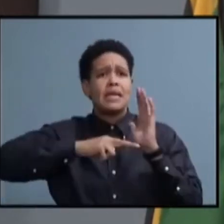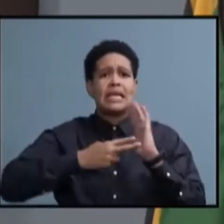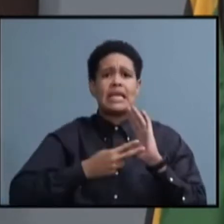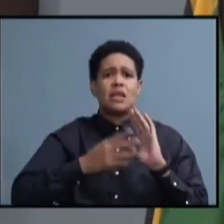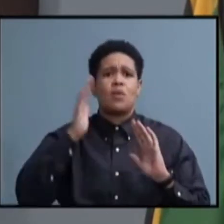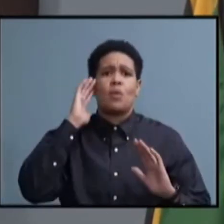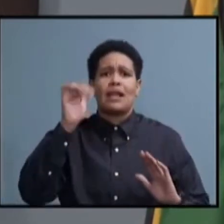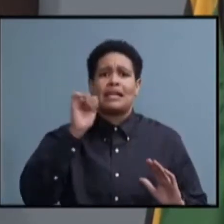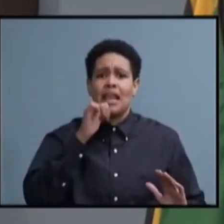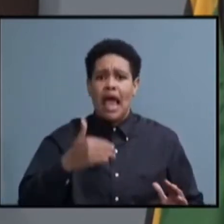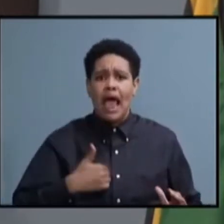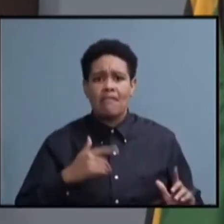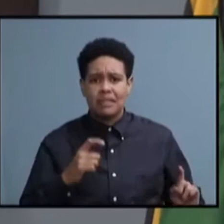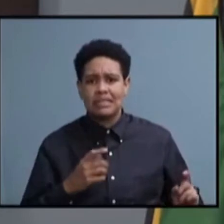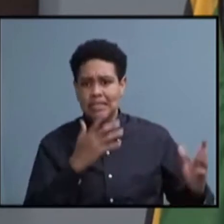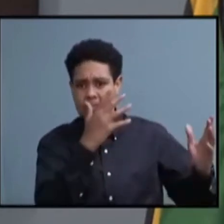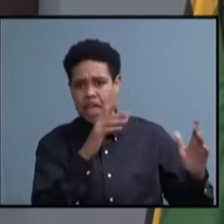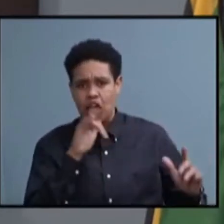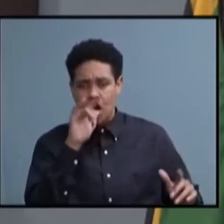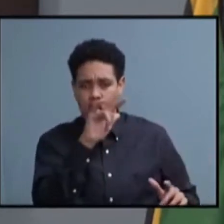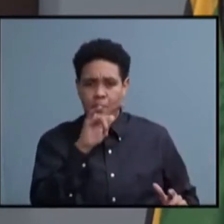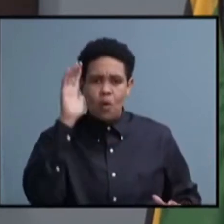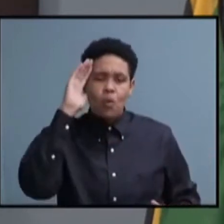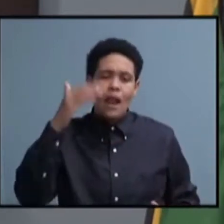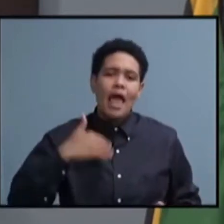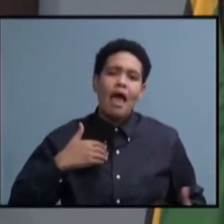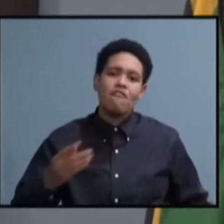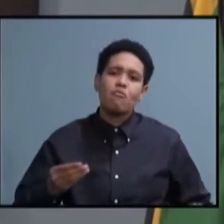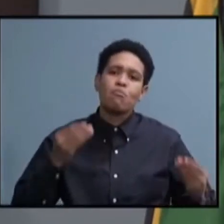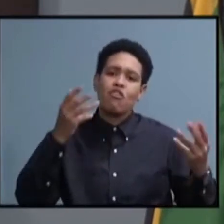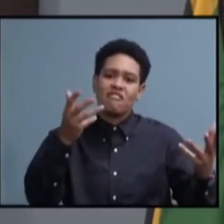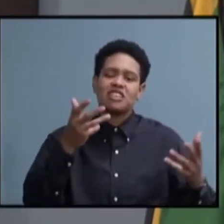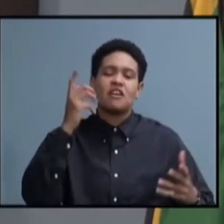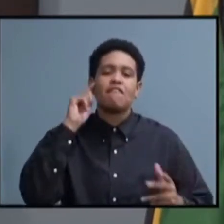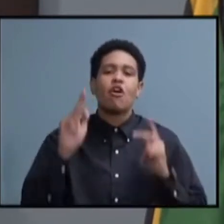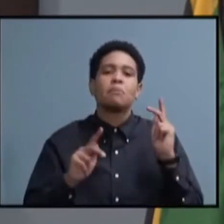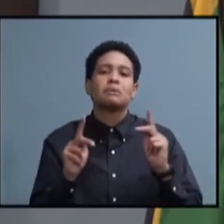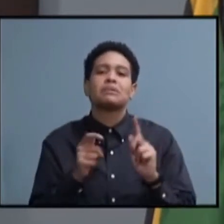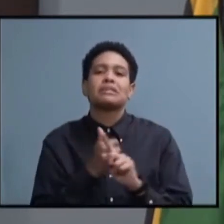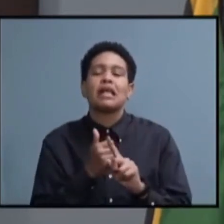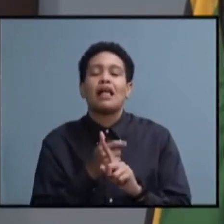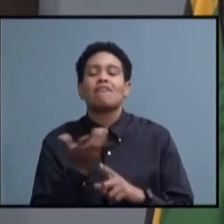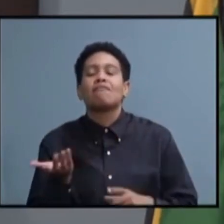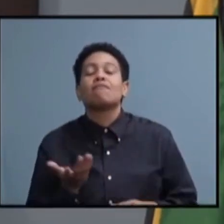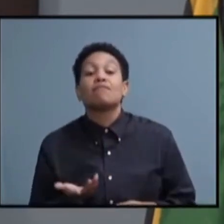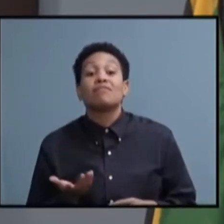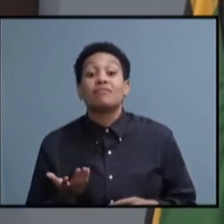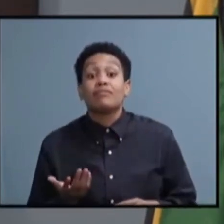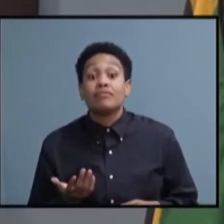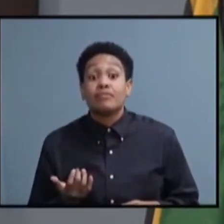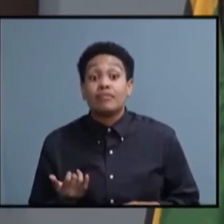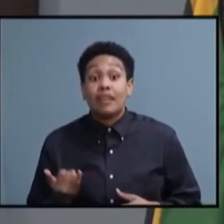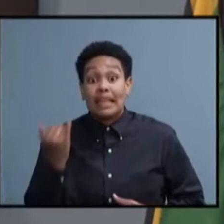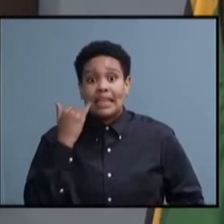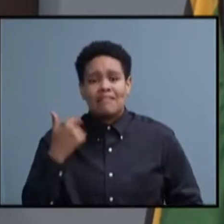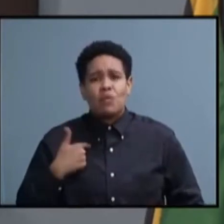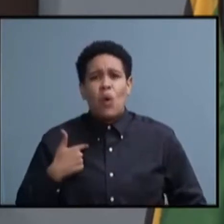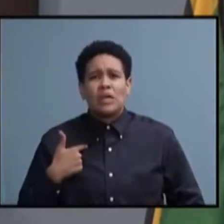not be tested. We will have provision for persons if they want to be